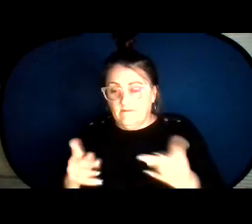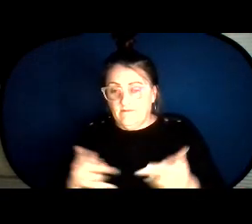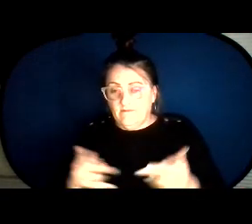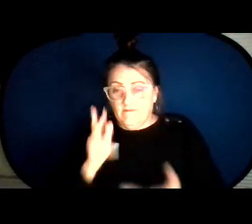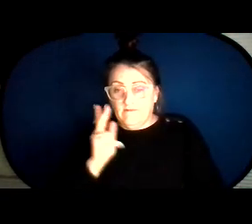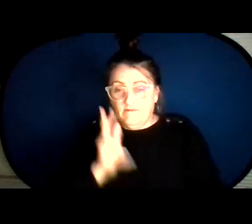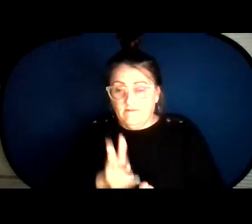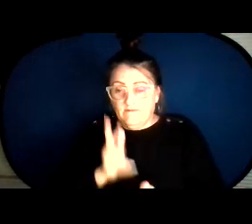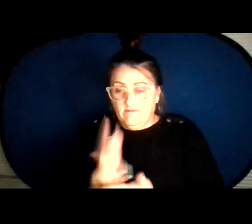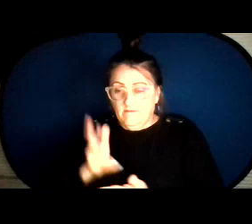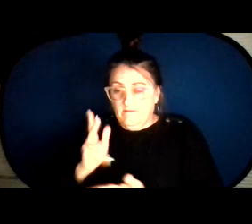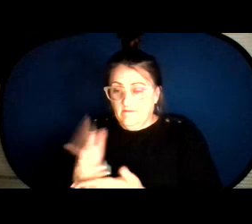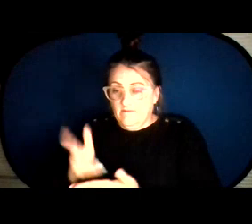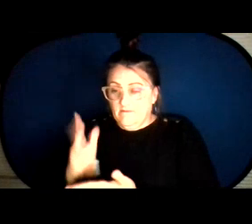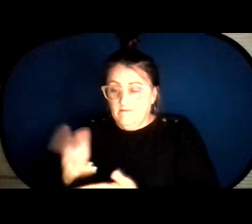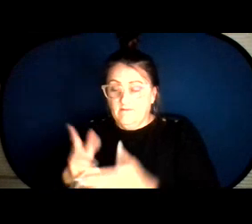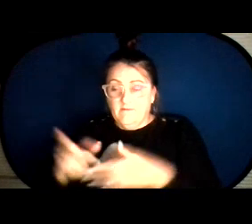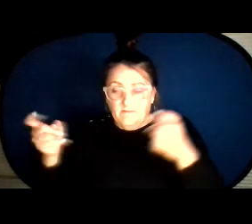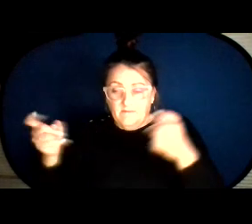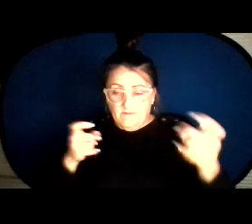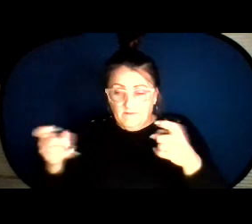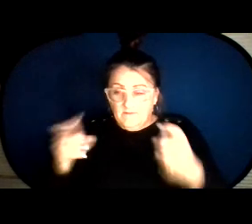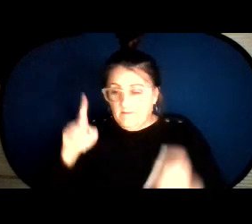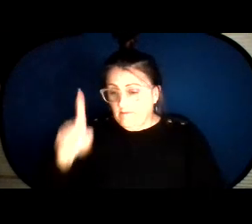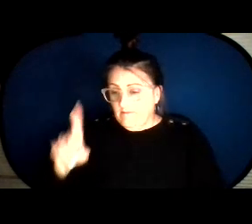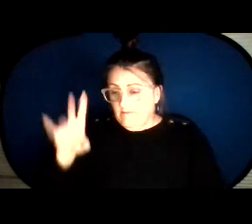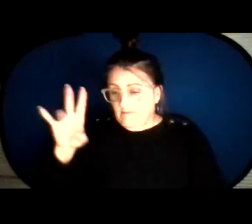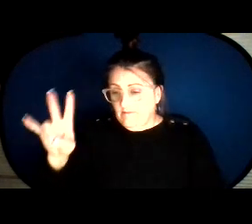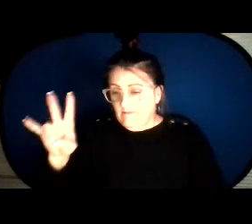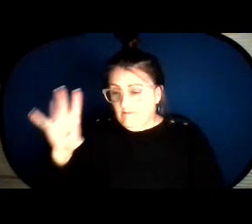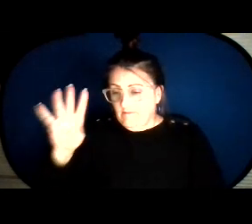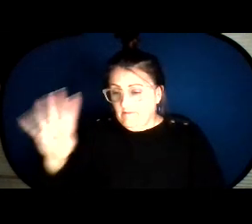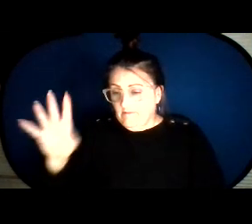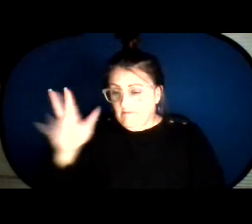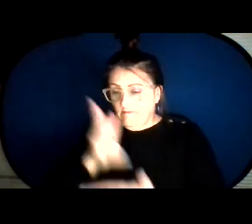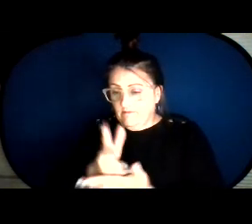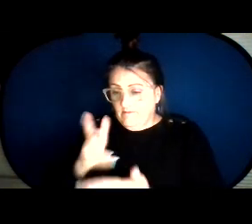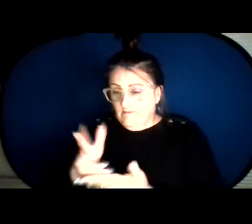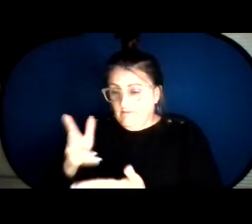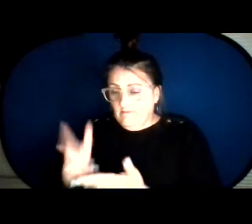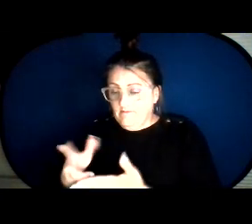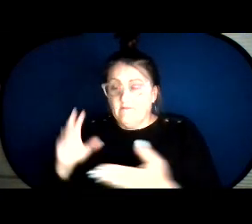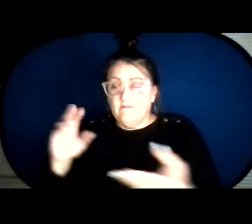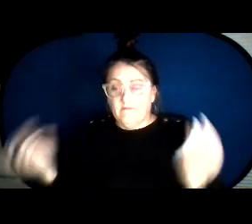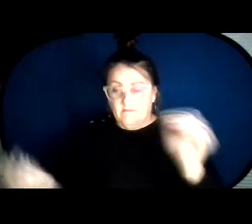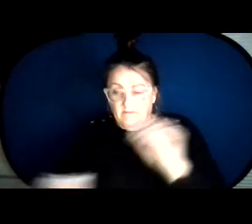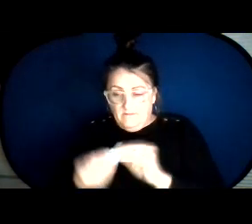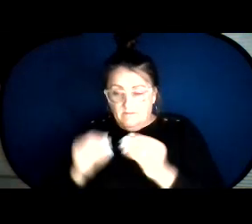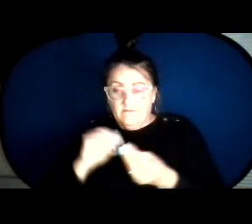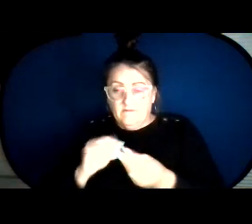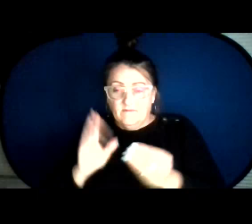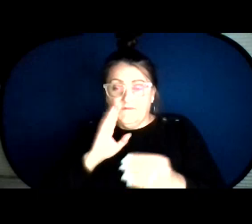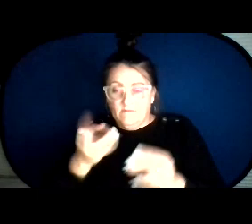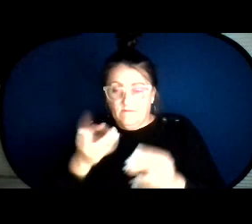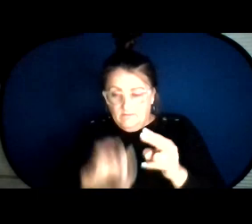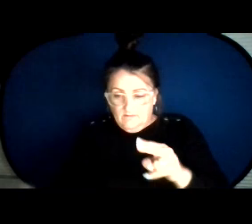are currently managing 174 parking sites, and the number is expected to increase over